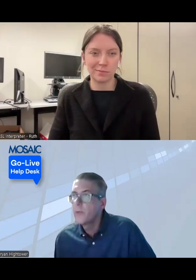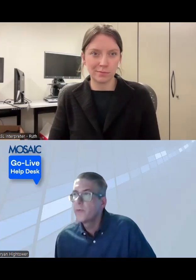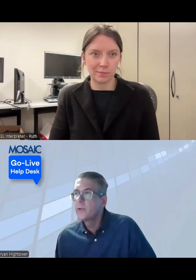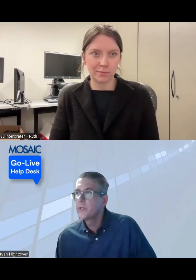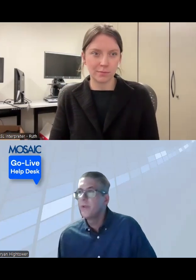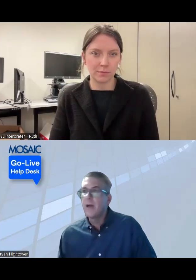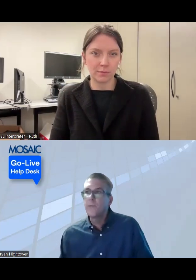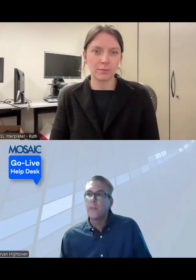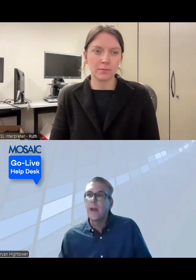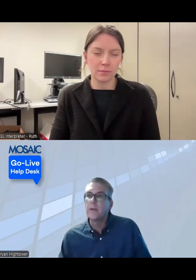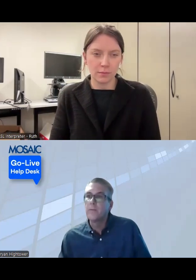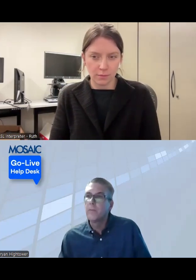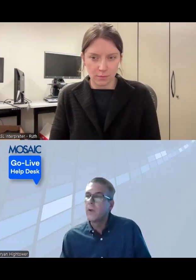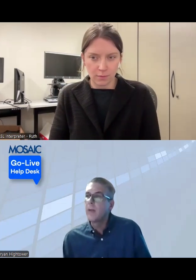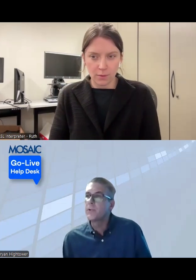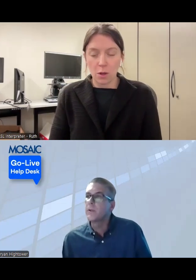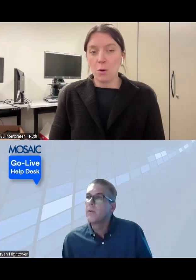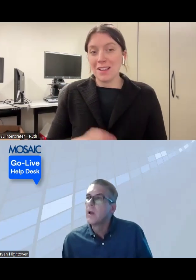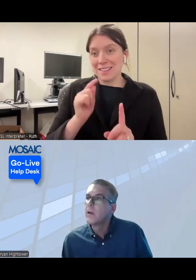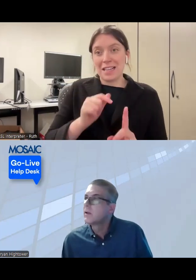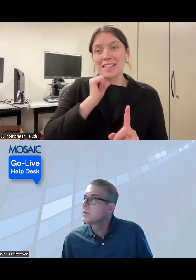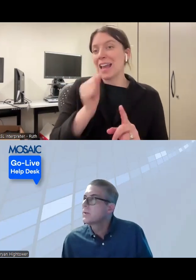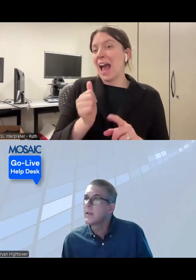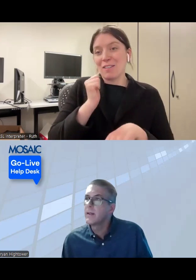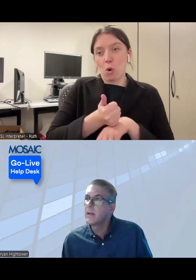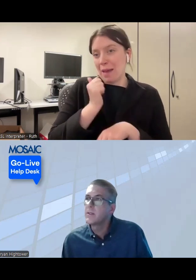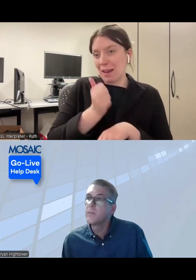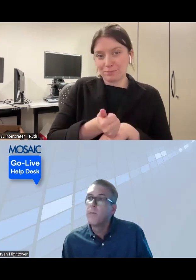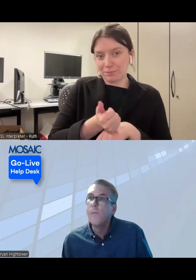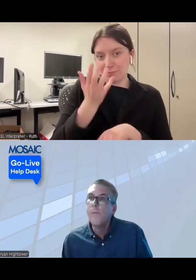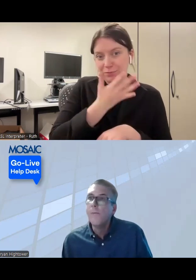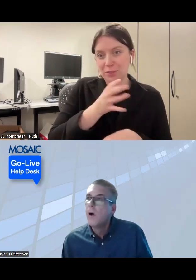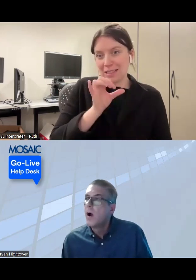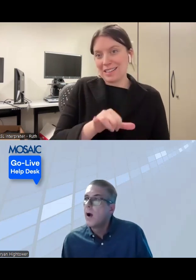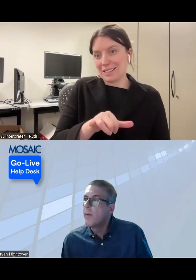So the first non-formatted option looks a bit like this.